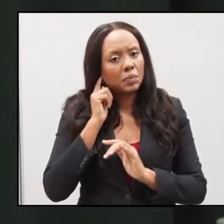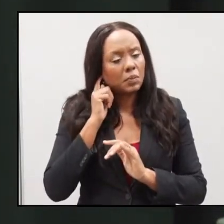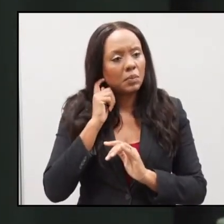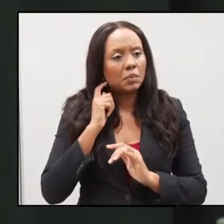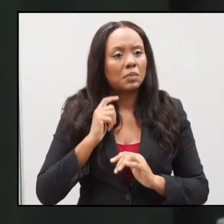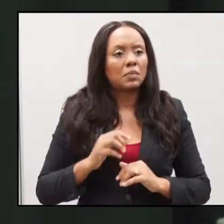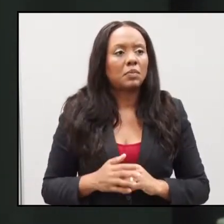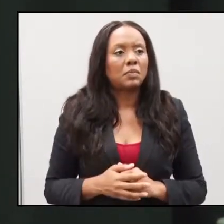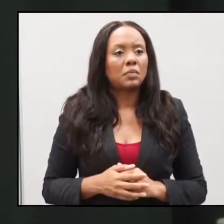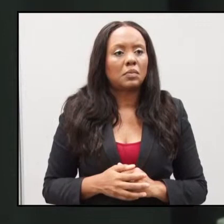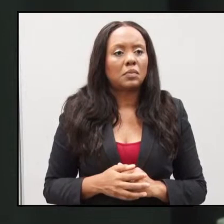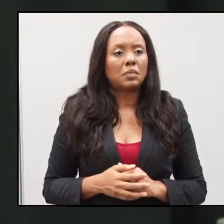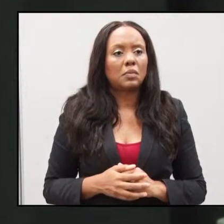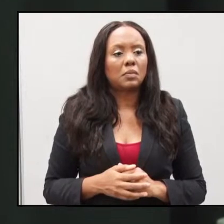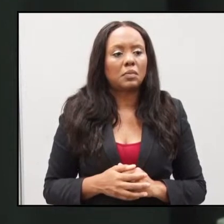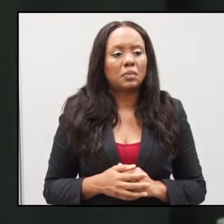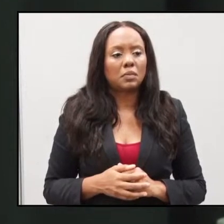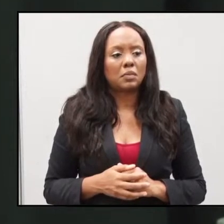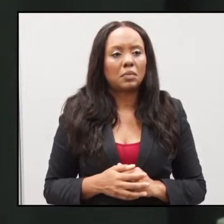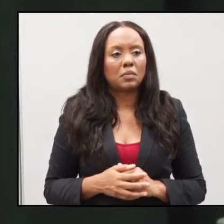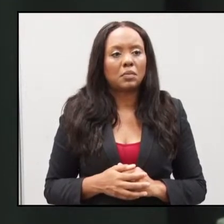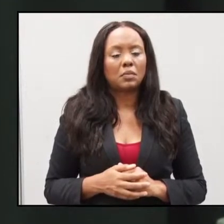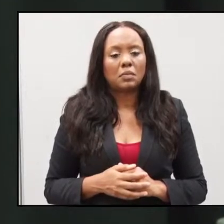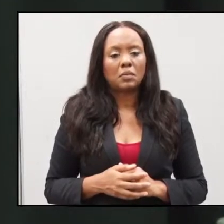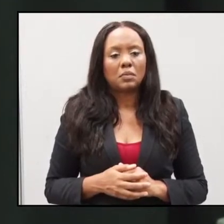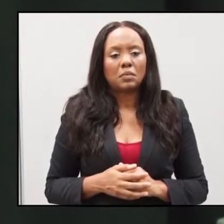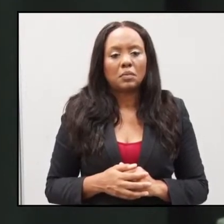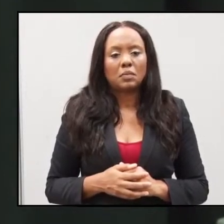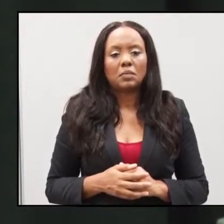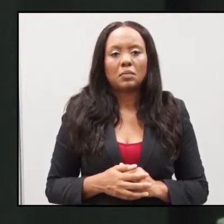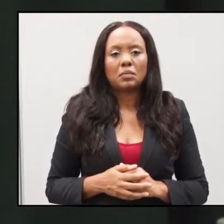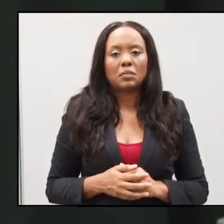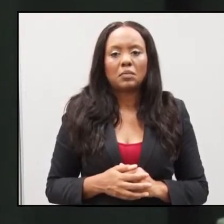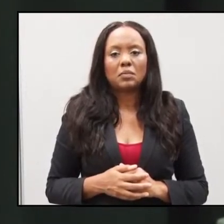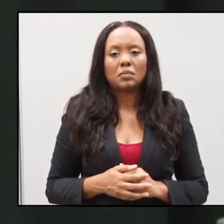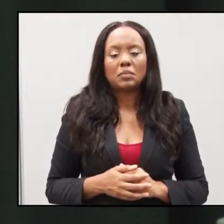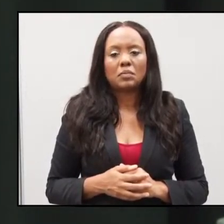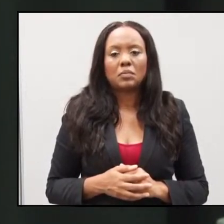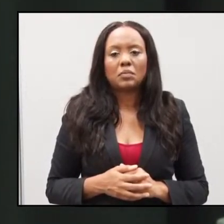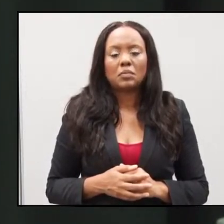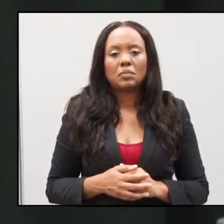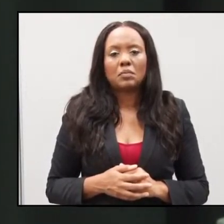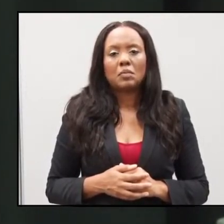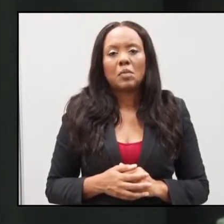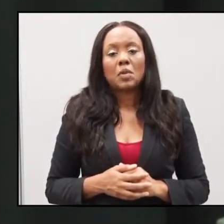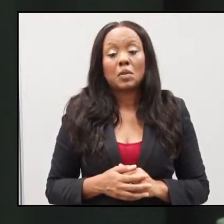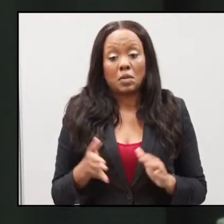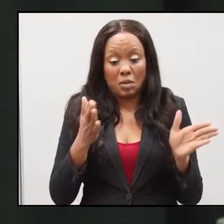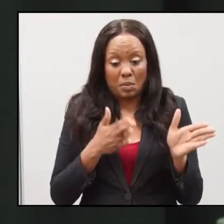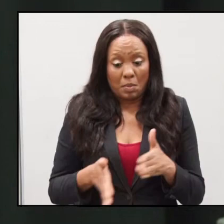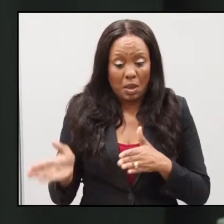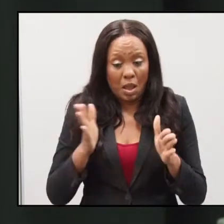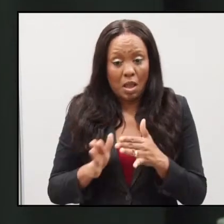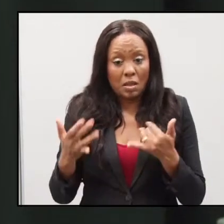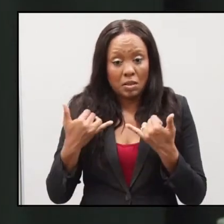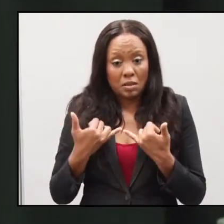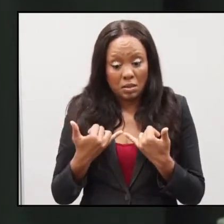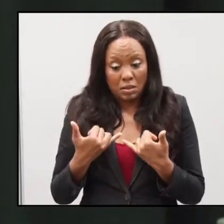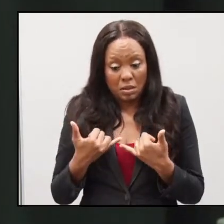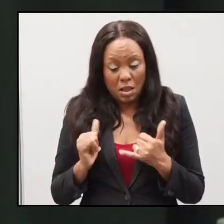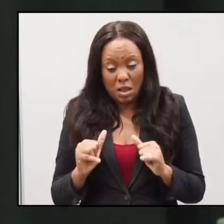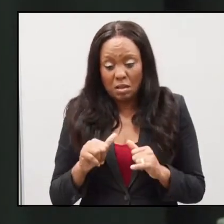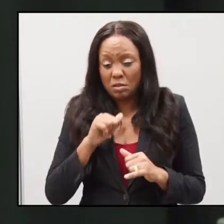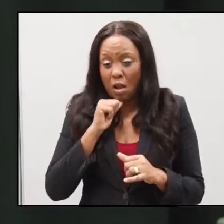they're not as far as advanced as this aspect, but they are moving ahead nevertheless with speed.